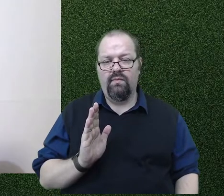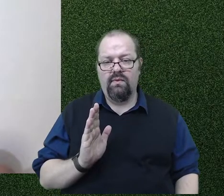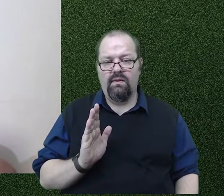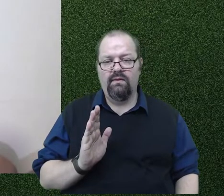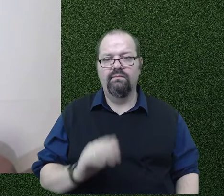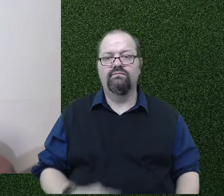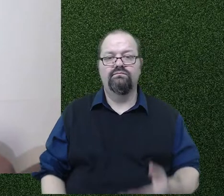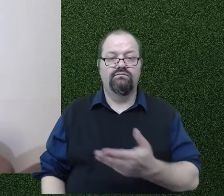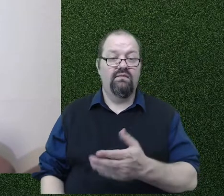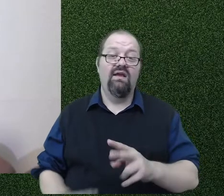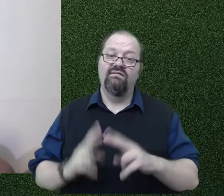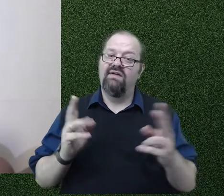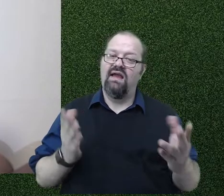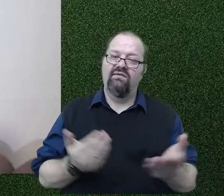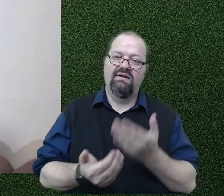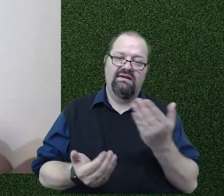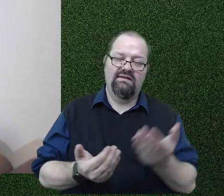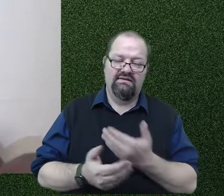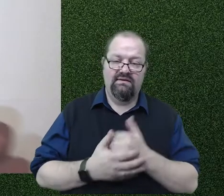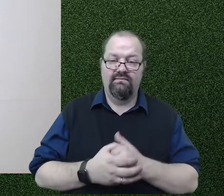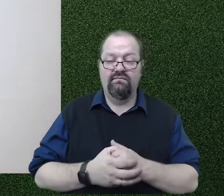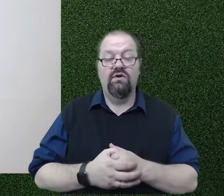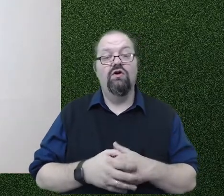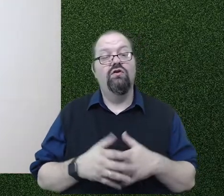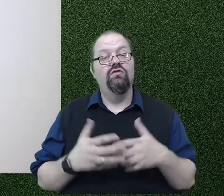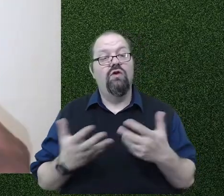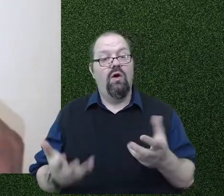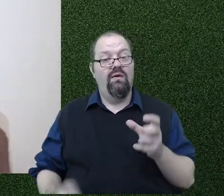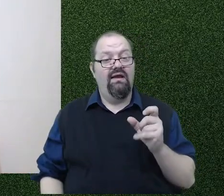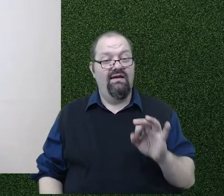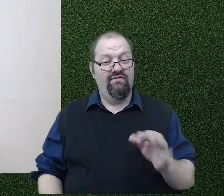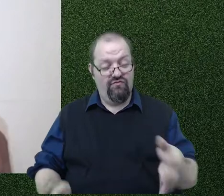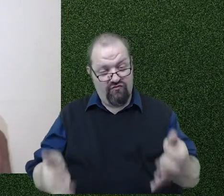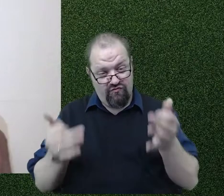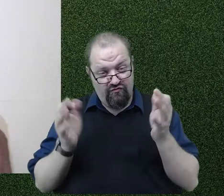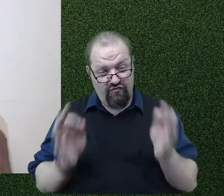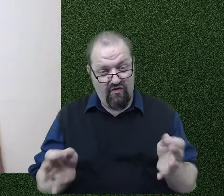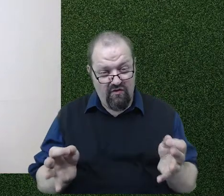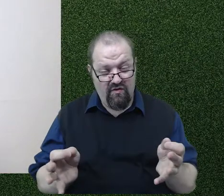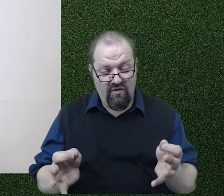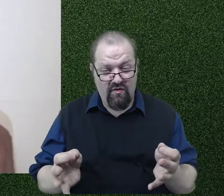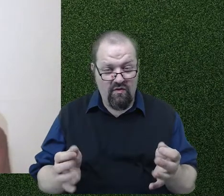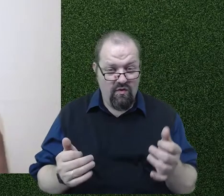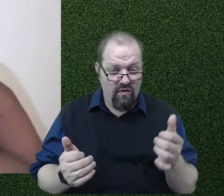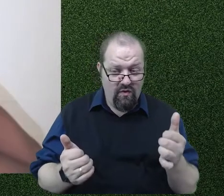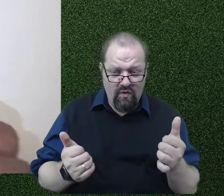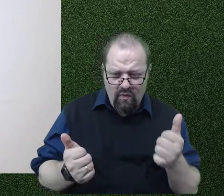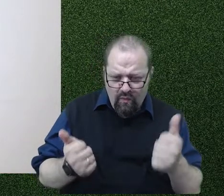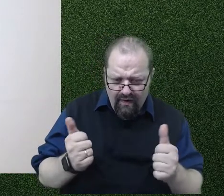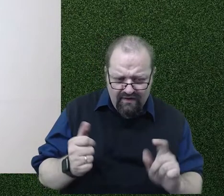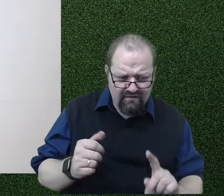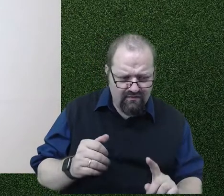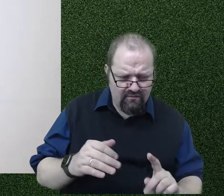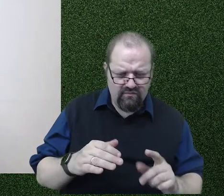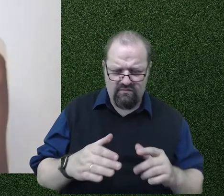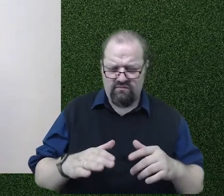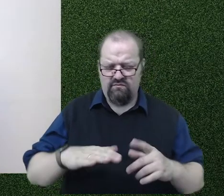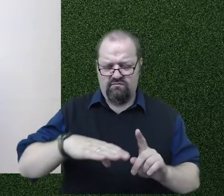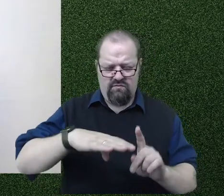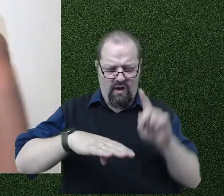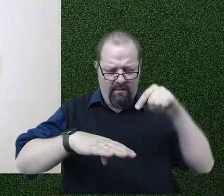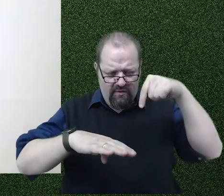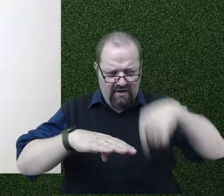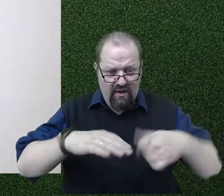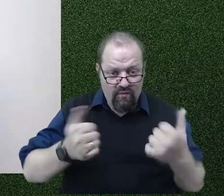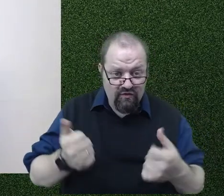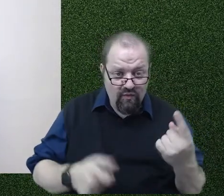It's actually very easy. So if you're trying to determine the way that the direction of u cross v,